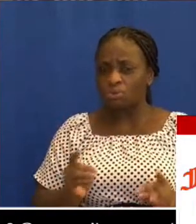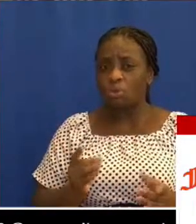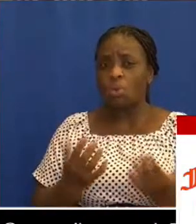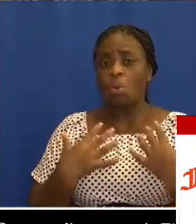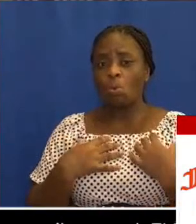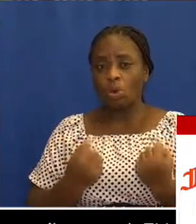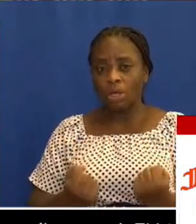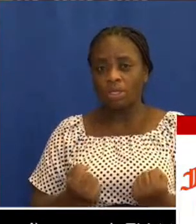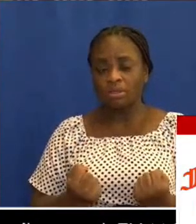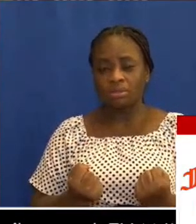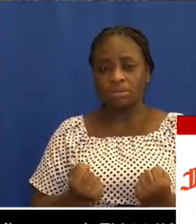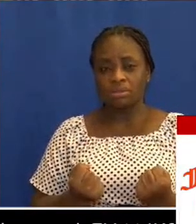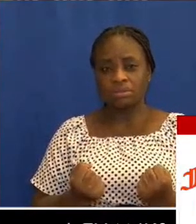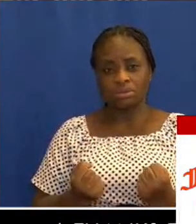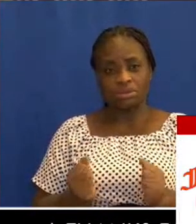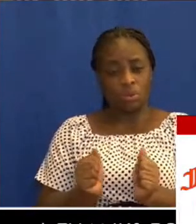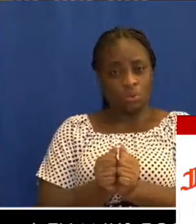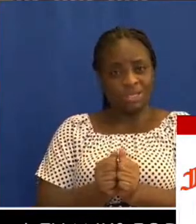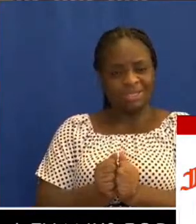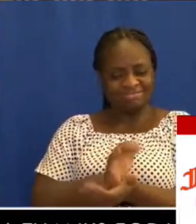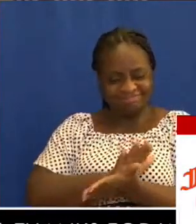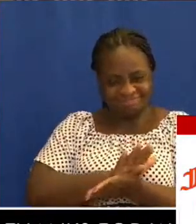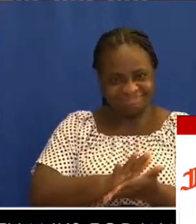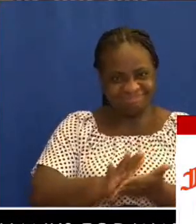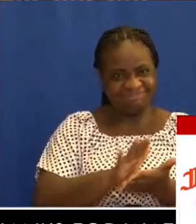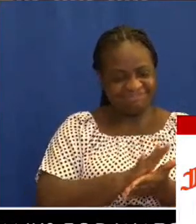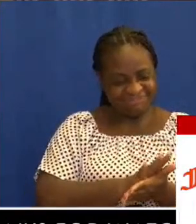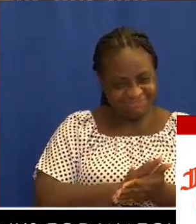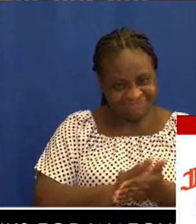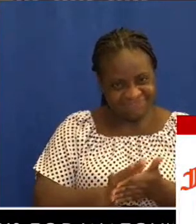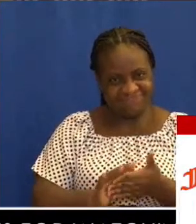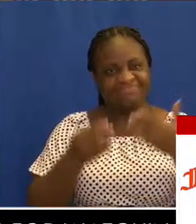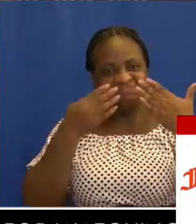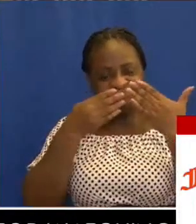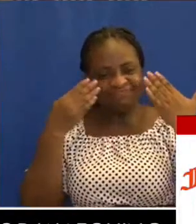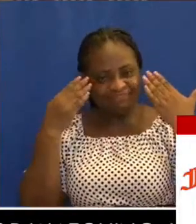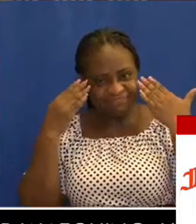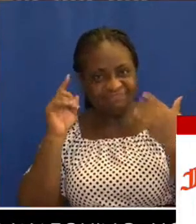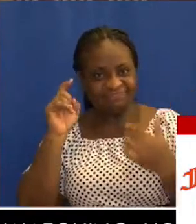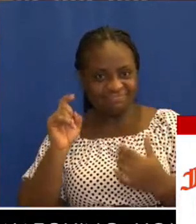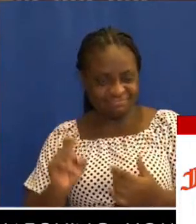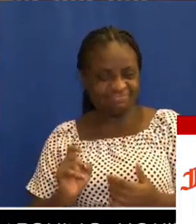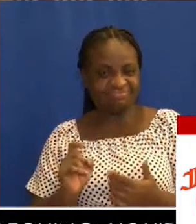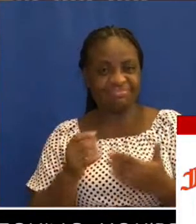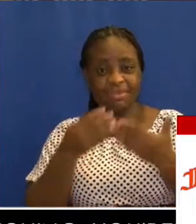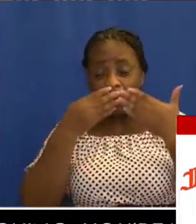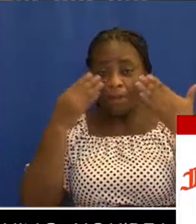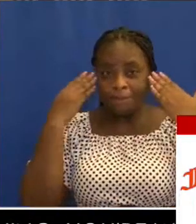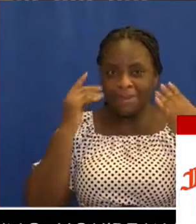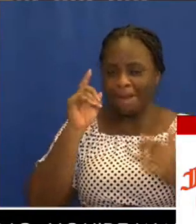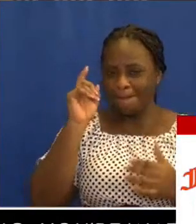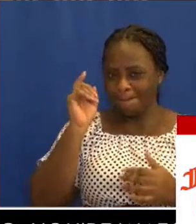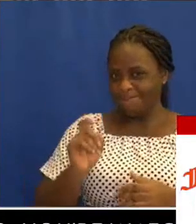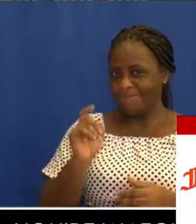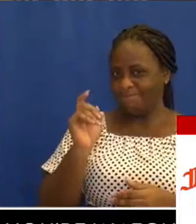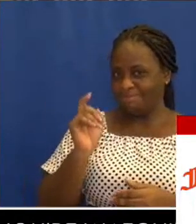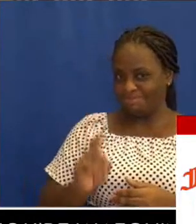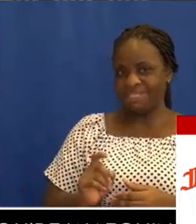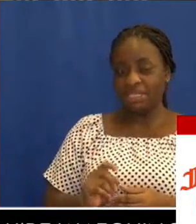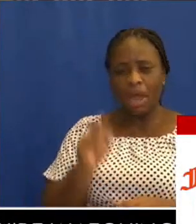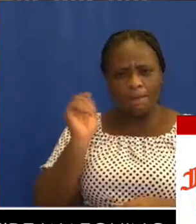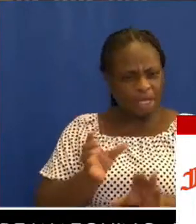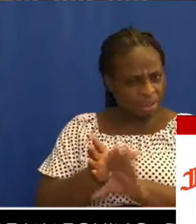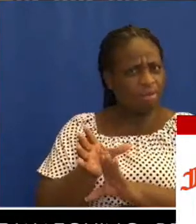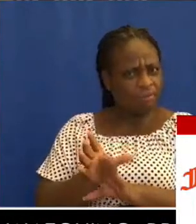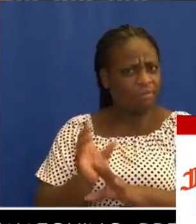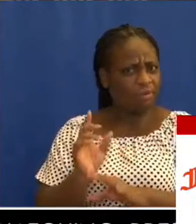in accordance with the hygiene and safety protocols. The wearing of masks in these places is